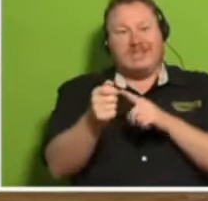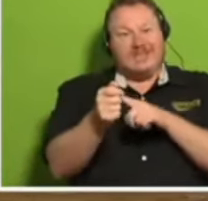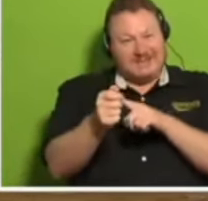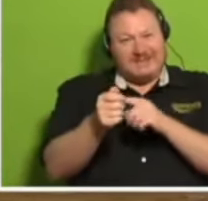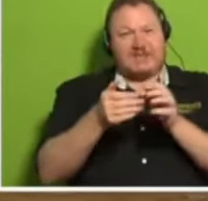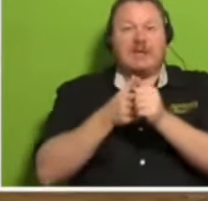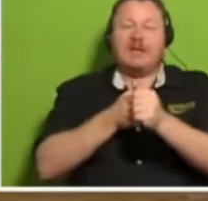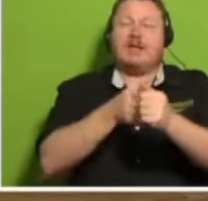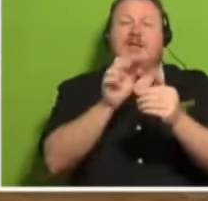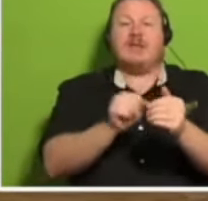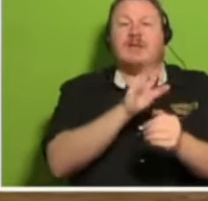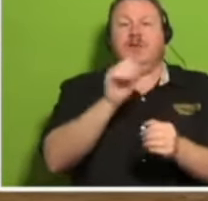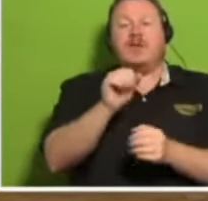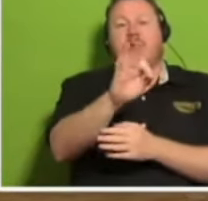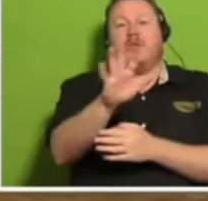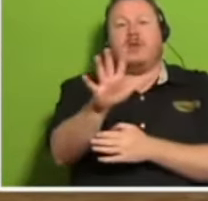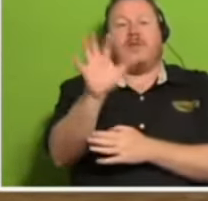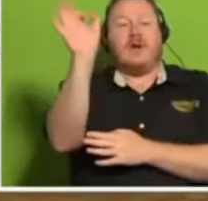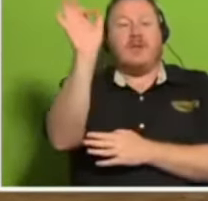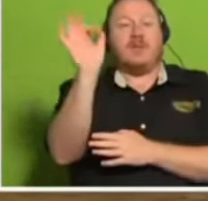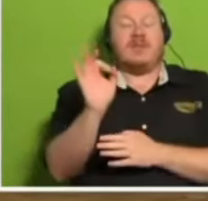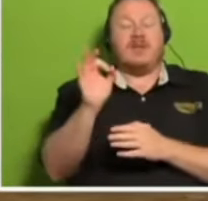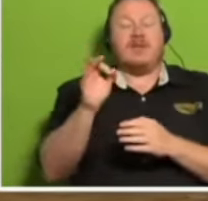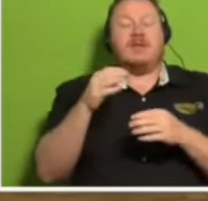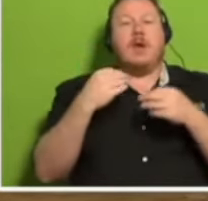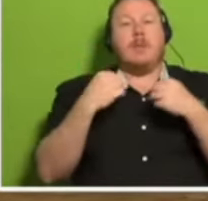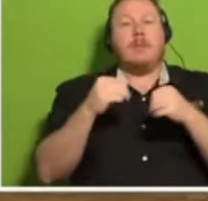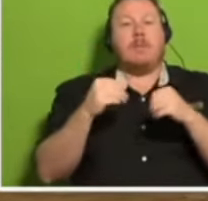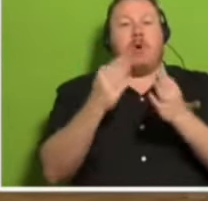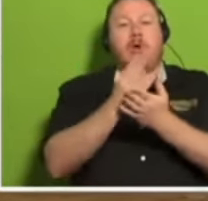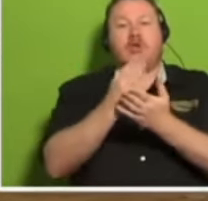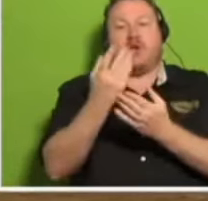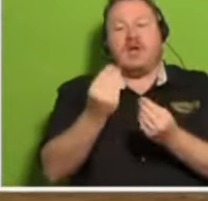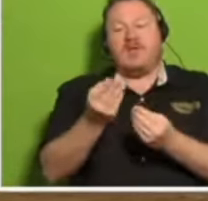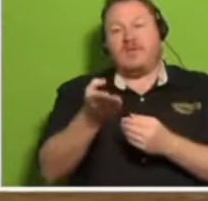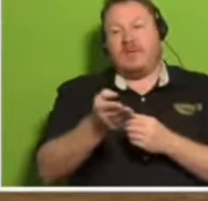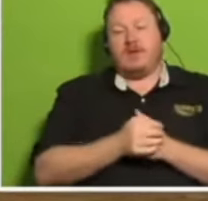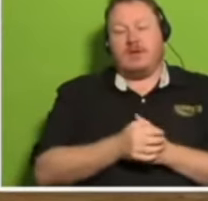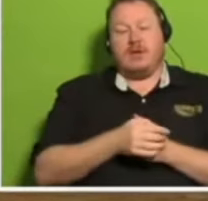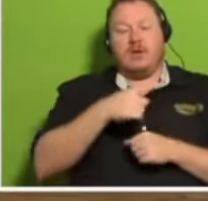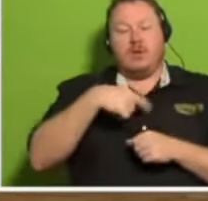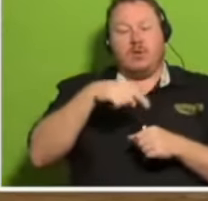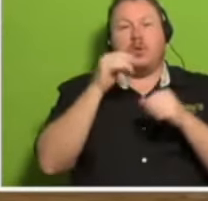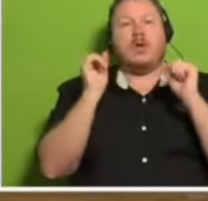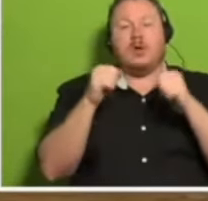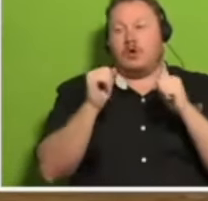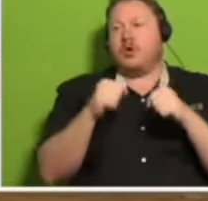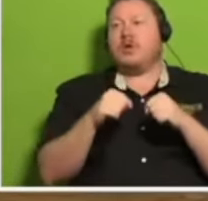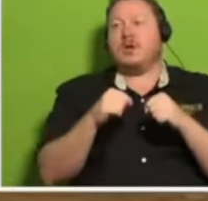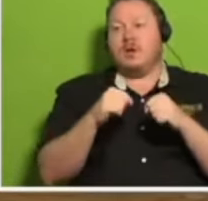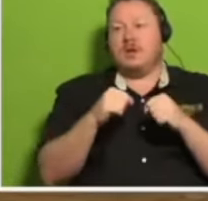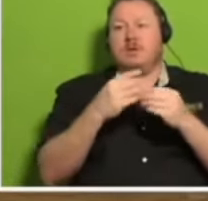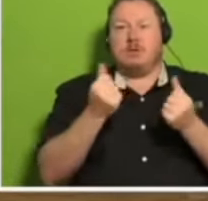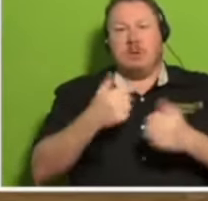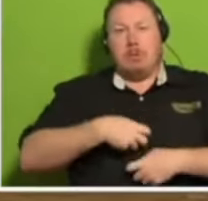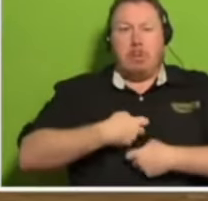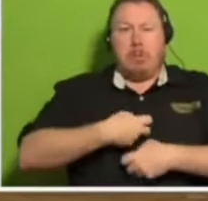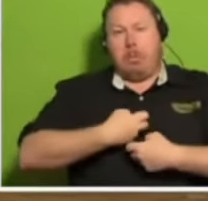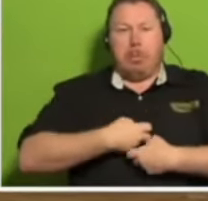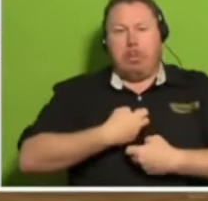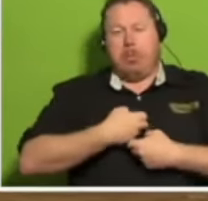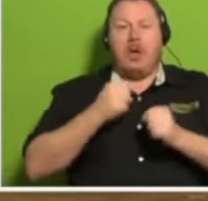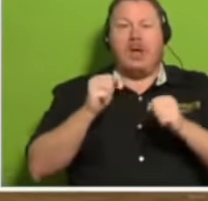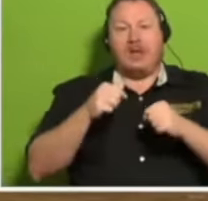news channel with 35% of the market share. And I think we can all agree, despite some grumblings we may